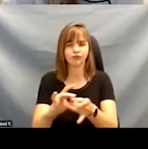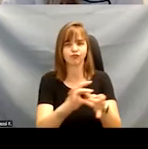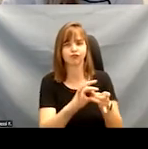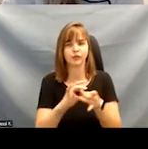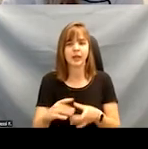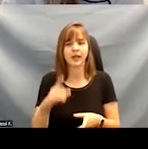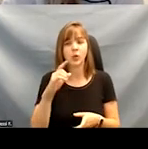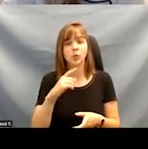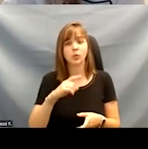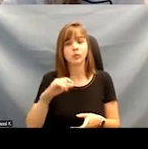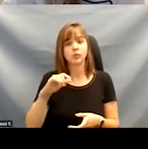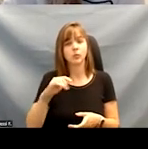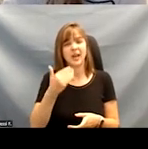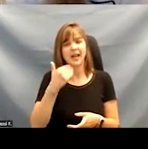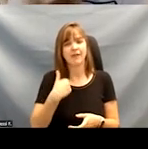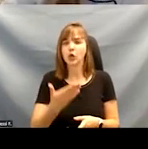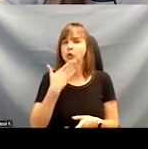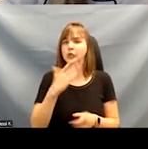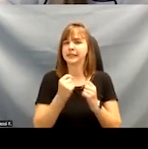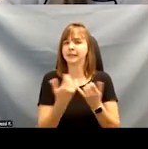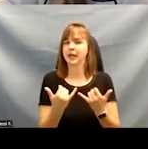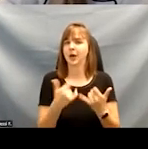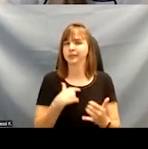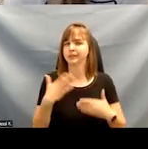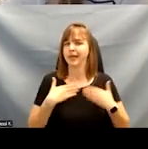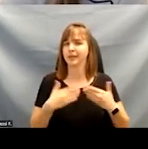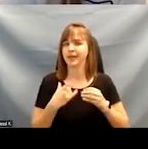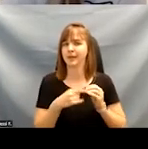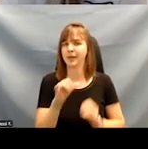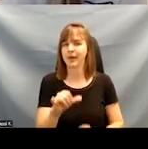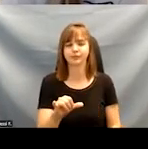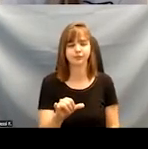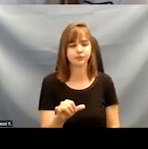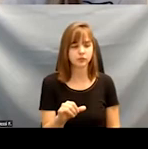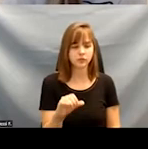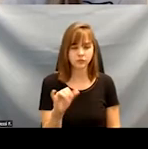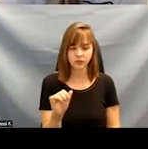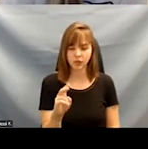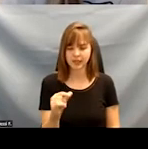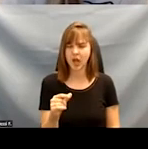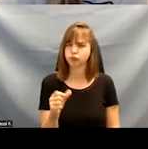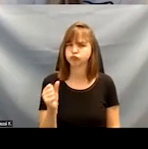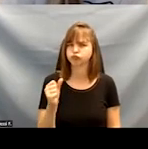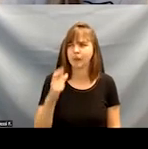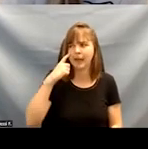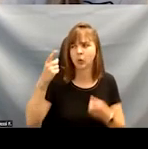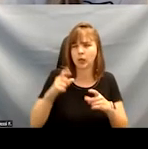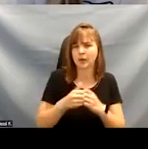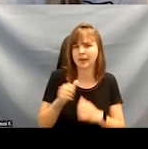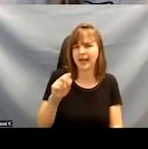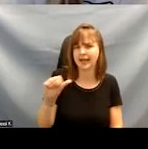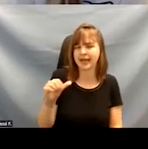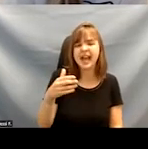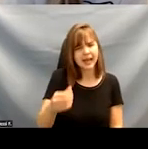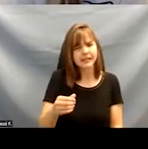So I'm really happy about that. Yeah, I think it's definitely right what Anna said and what everybody else